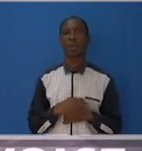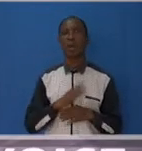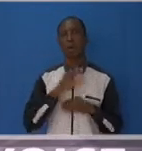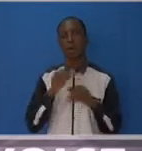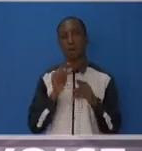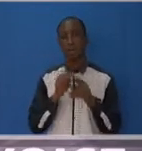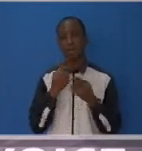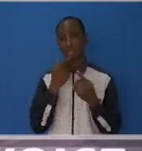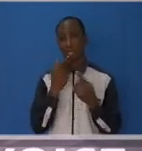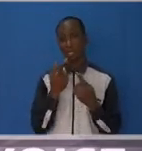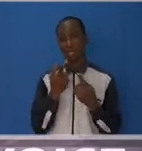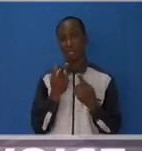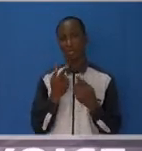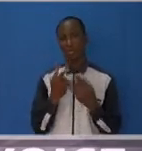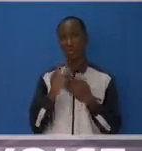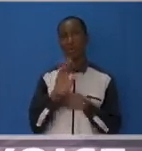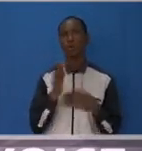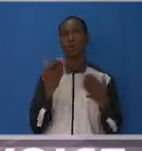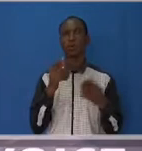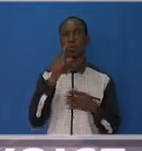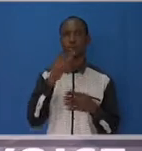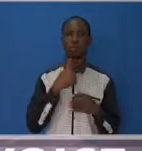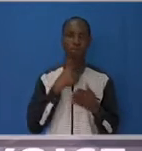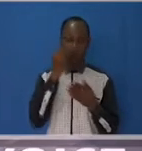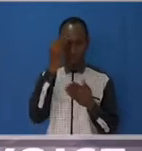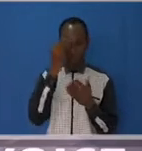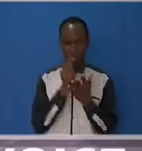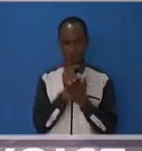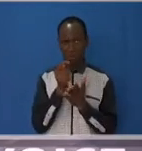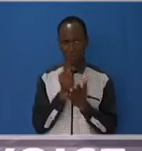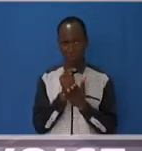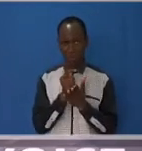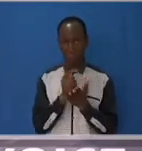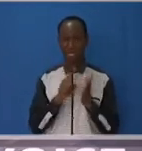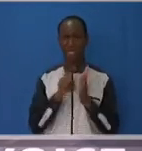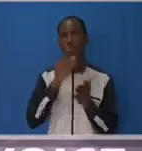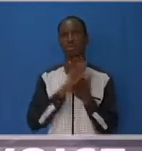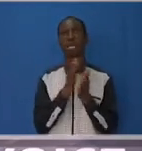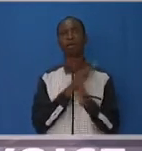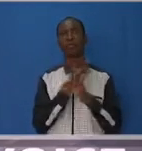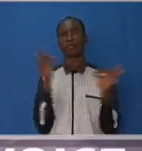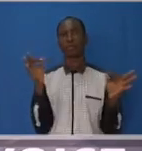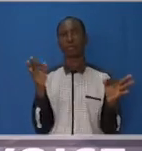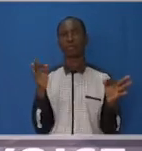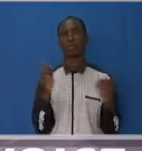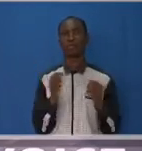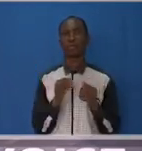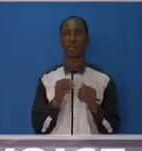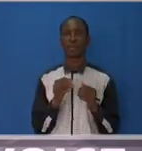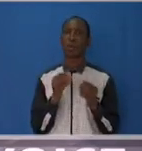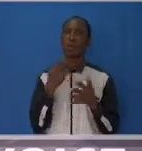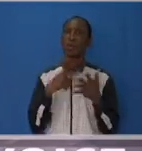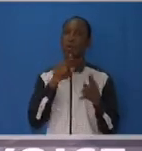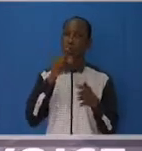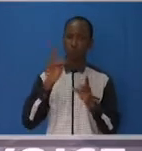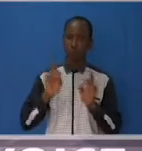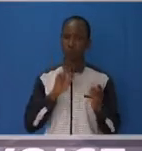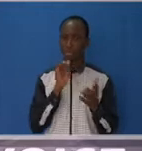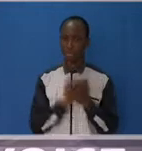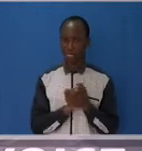se, Onyankopon pese wo hu sa no kra. Na no kwere ma wo ye odishi engineer ka wo ne se wo